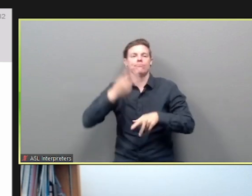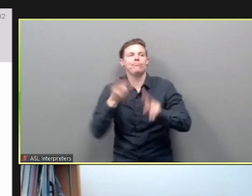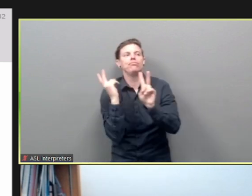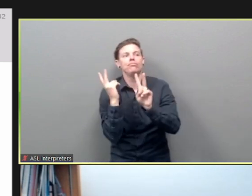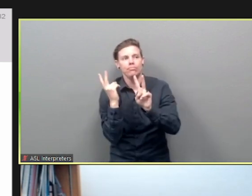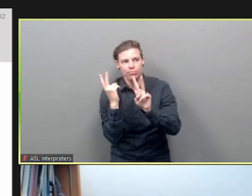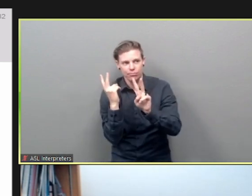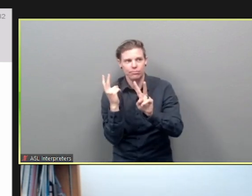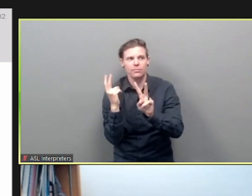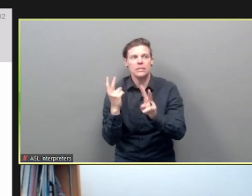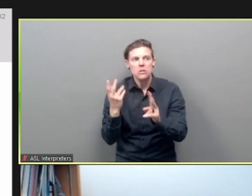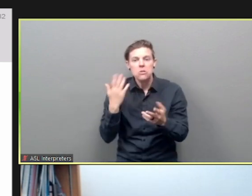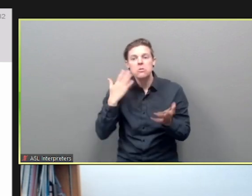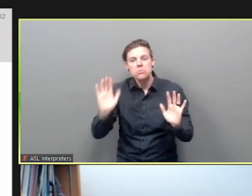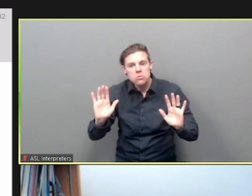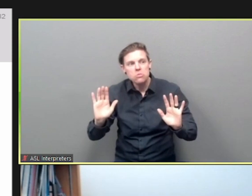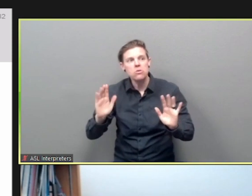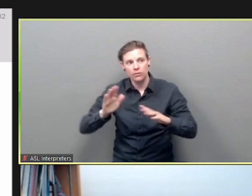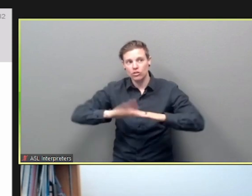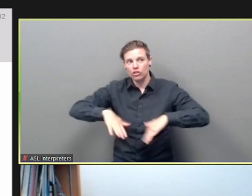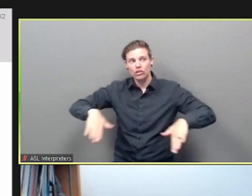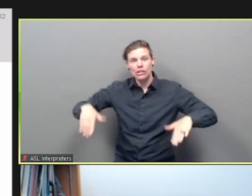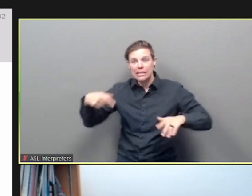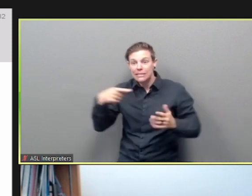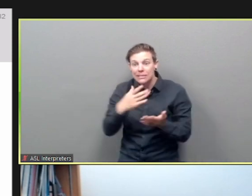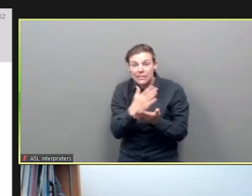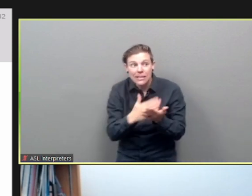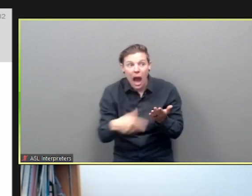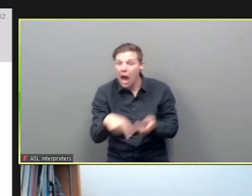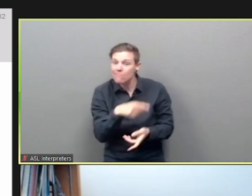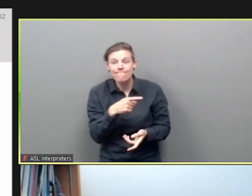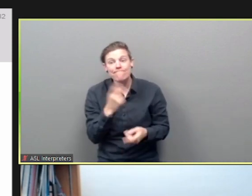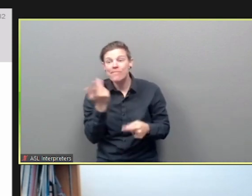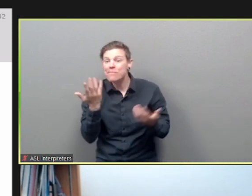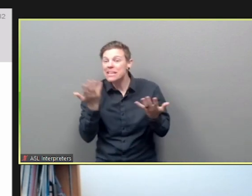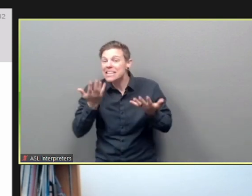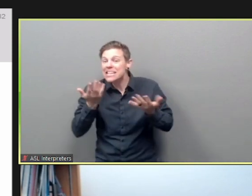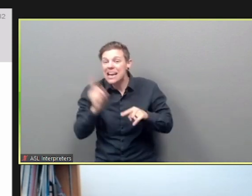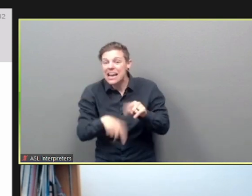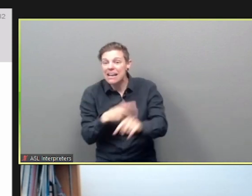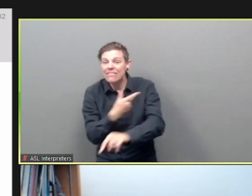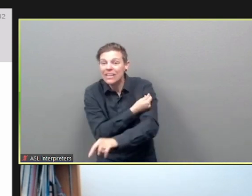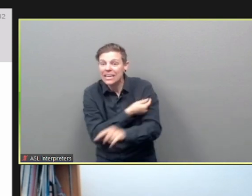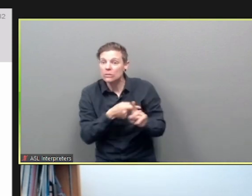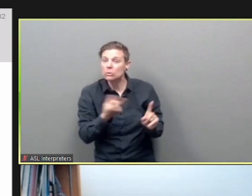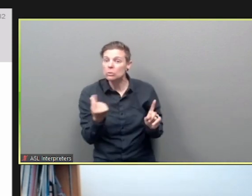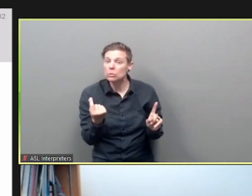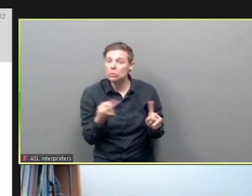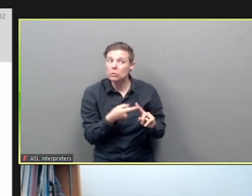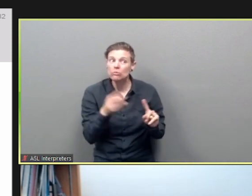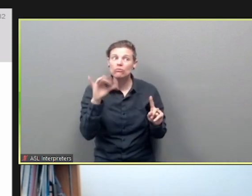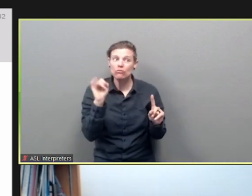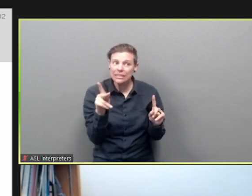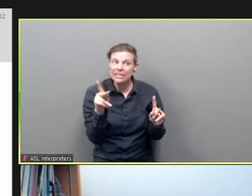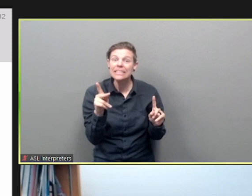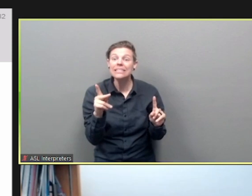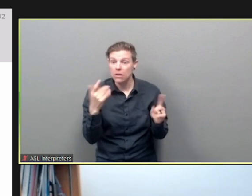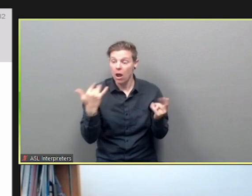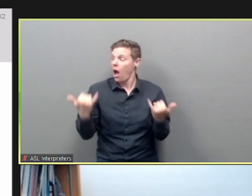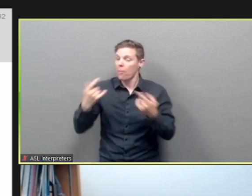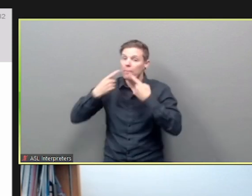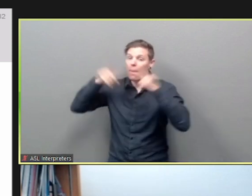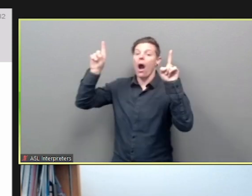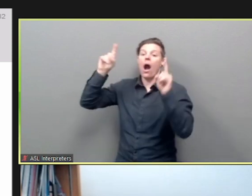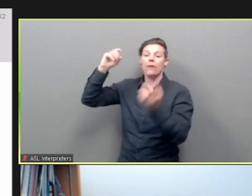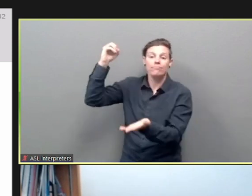where children have not been eligible for vaccine, and that has changed. So we really hope to